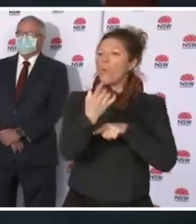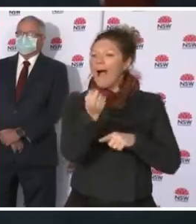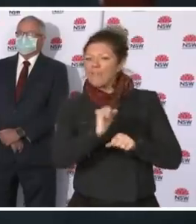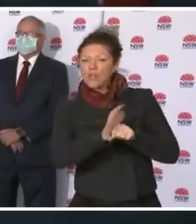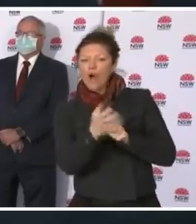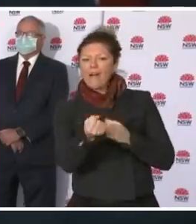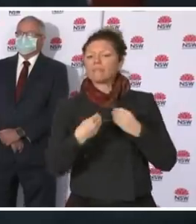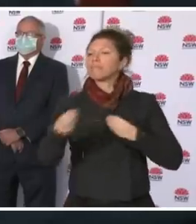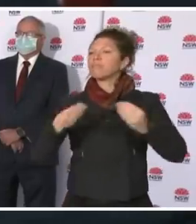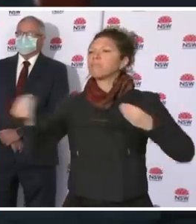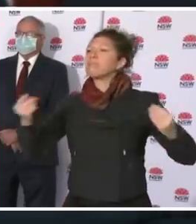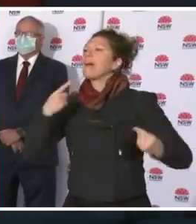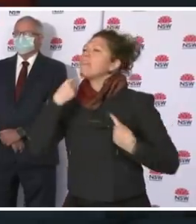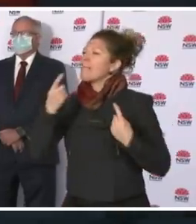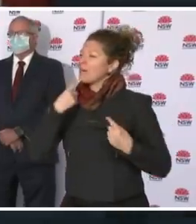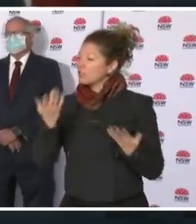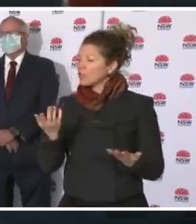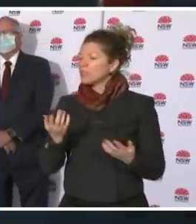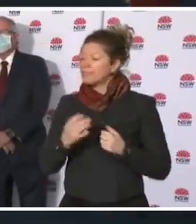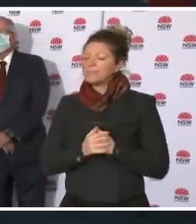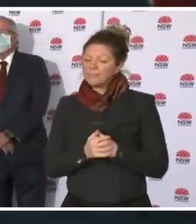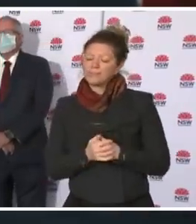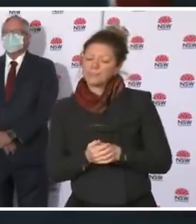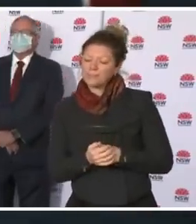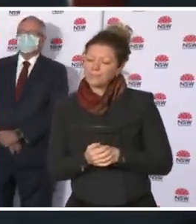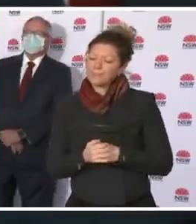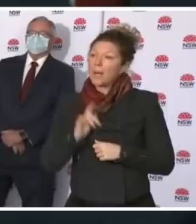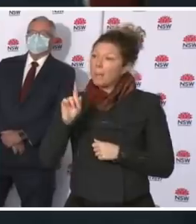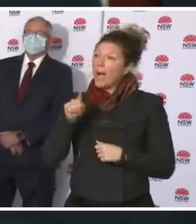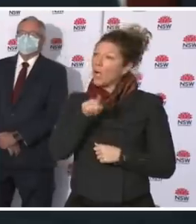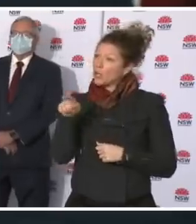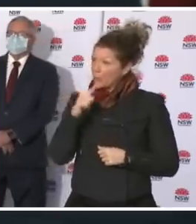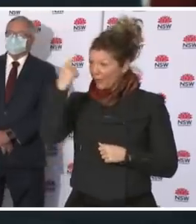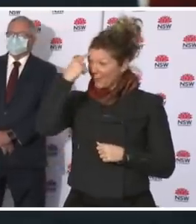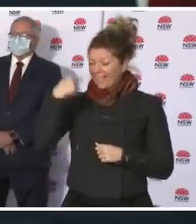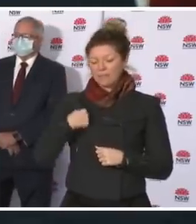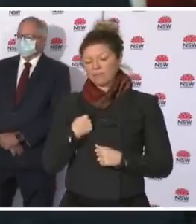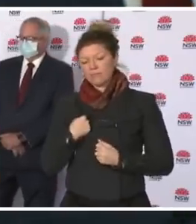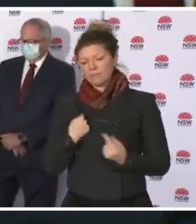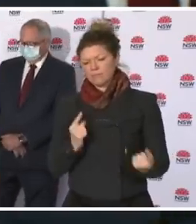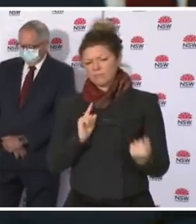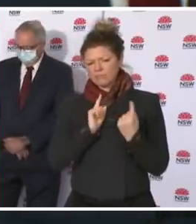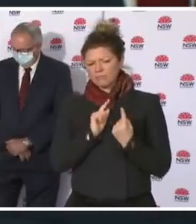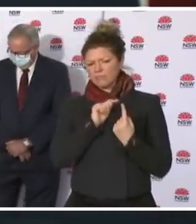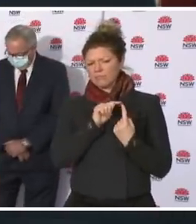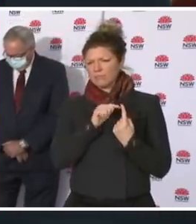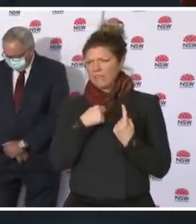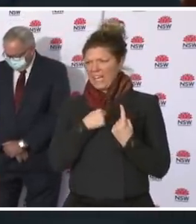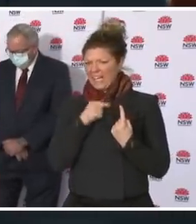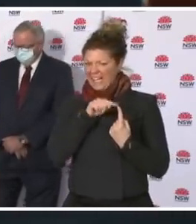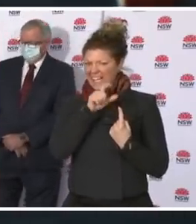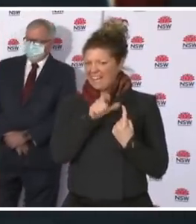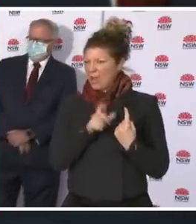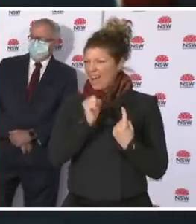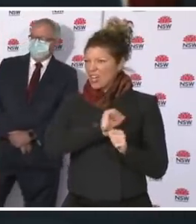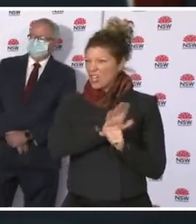we just to reassure the community that if you are a close contact and if you've been told by public health to go and get a test, please